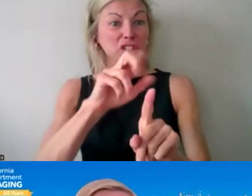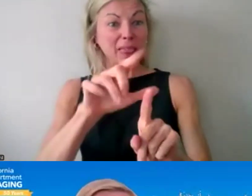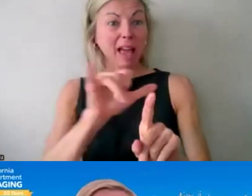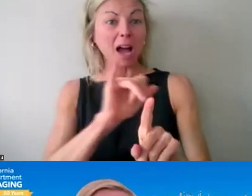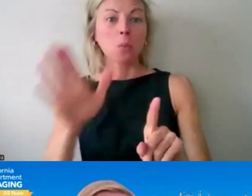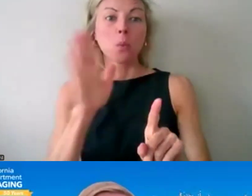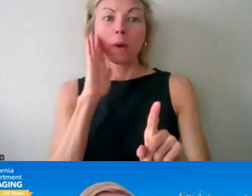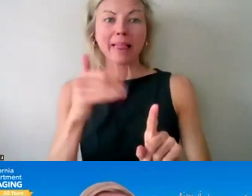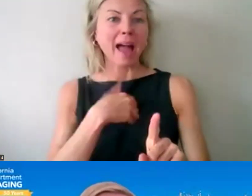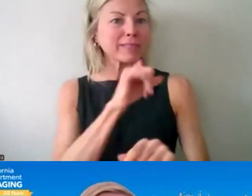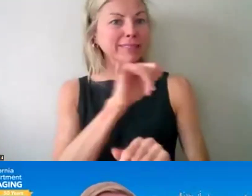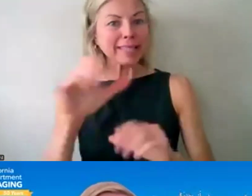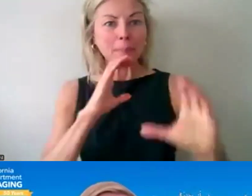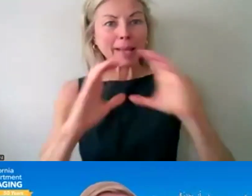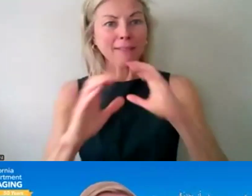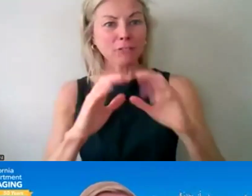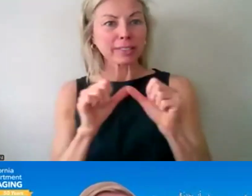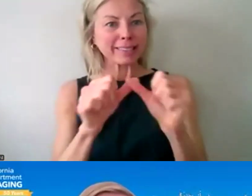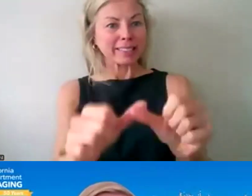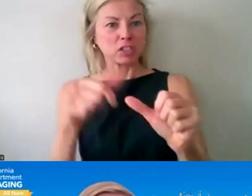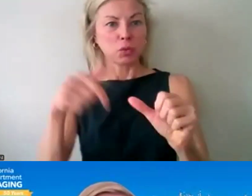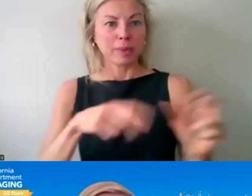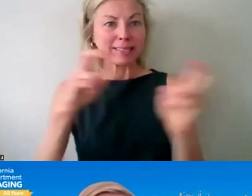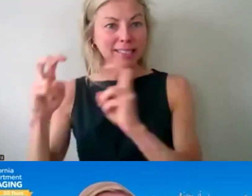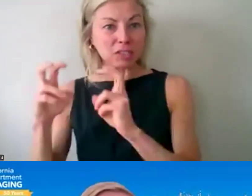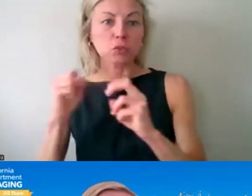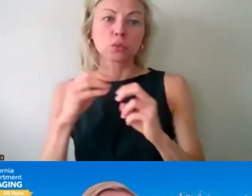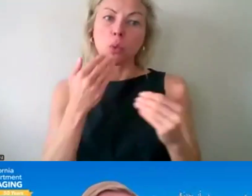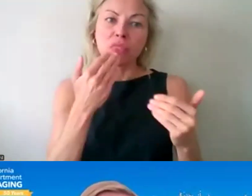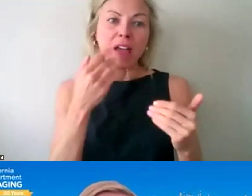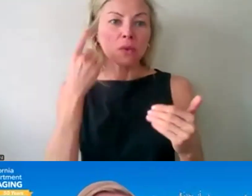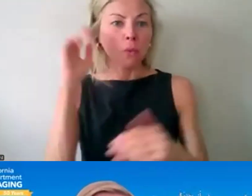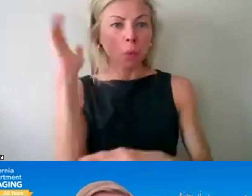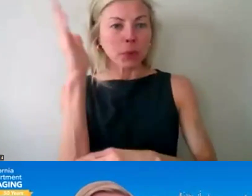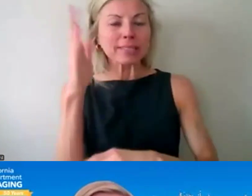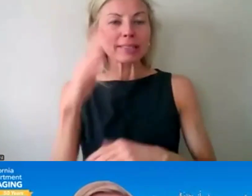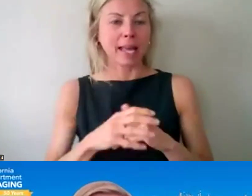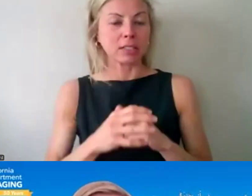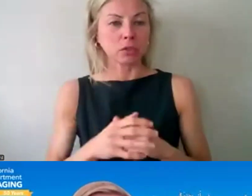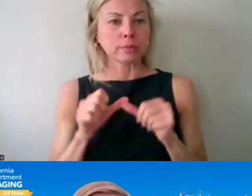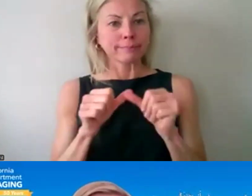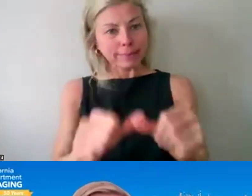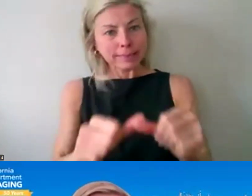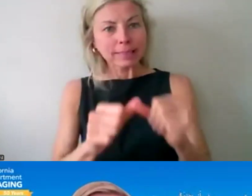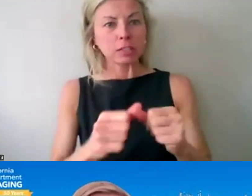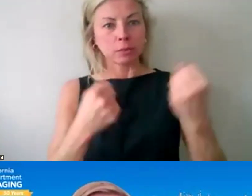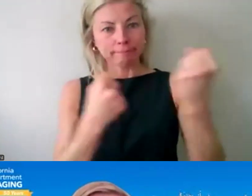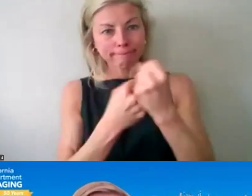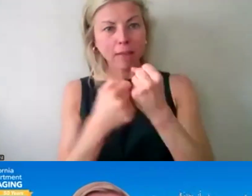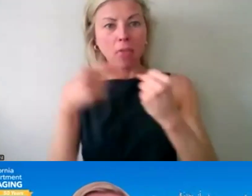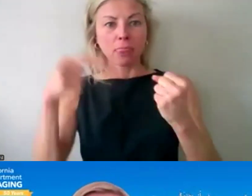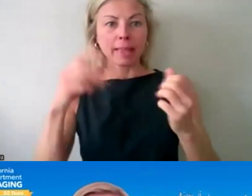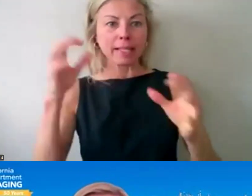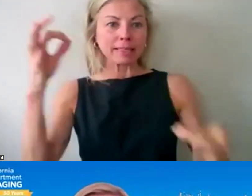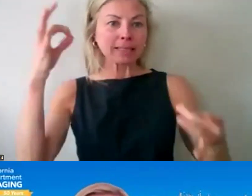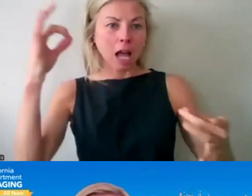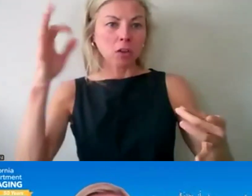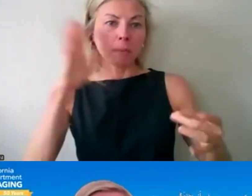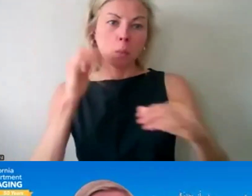you all very much. And thank you for presenting, you know, bringing to life the document that we'll be taking a look at and